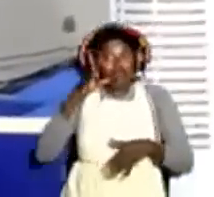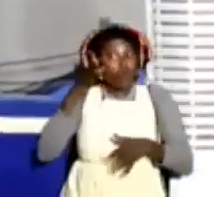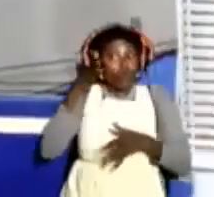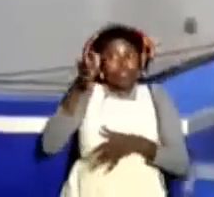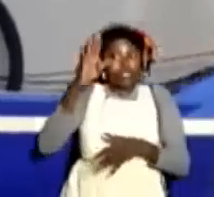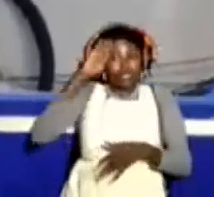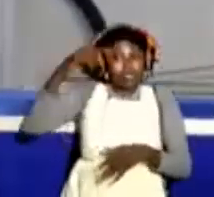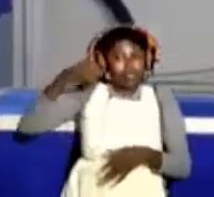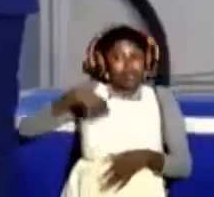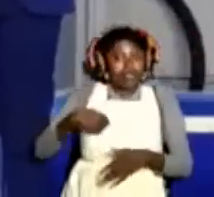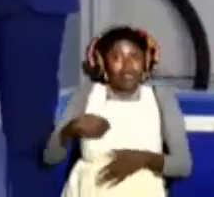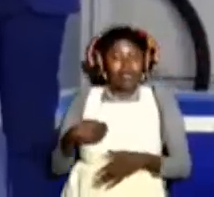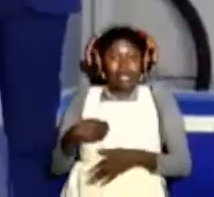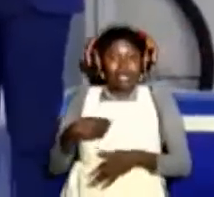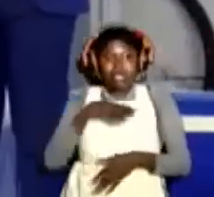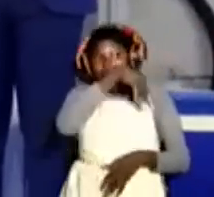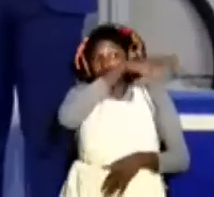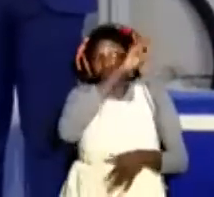me before he left.